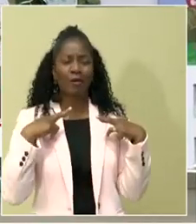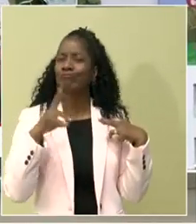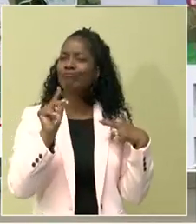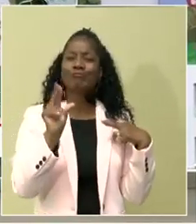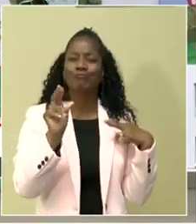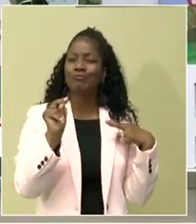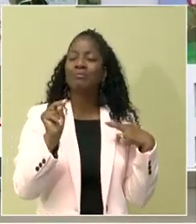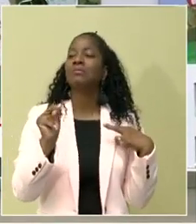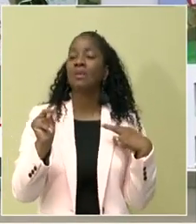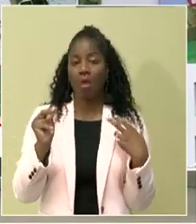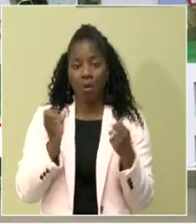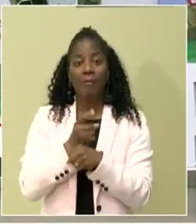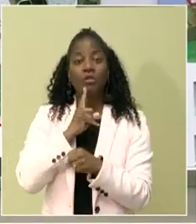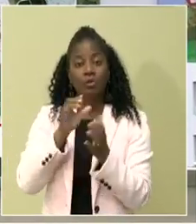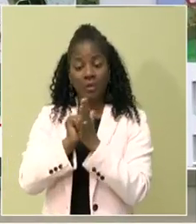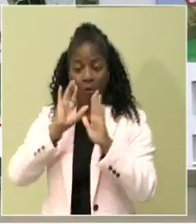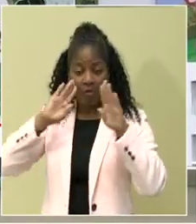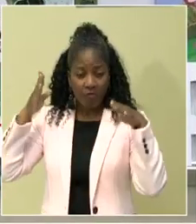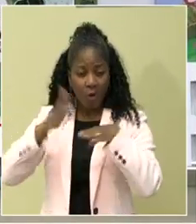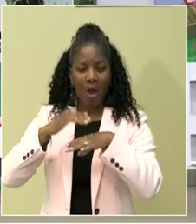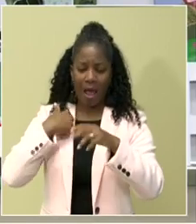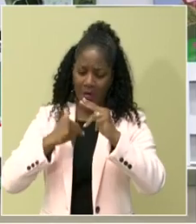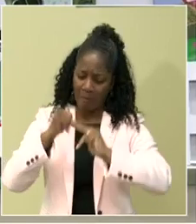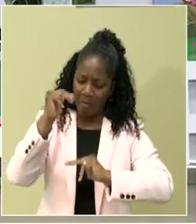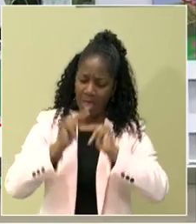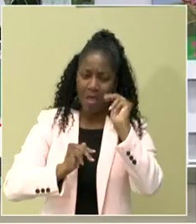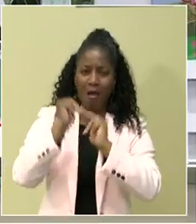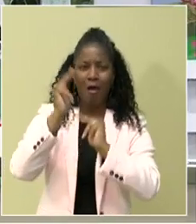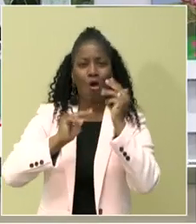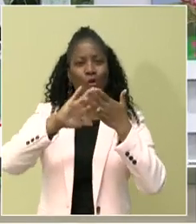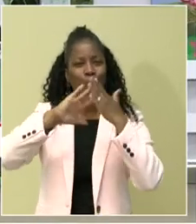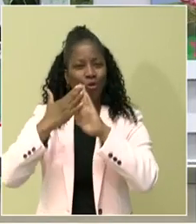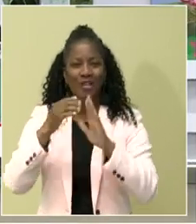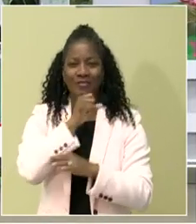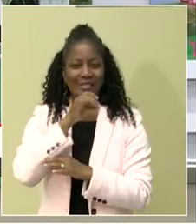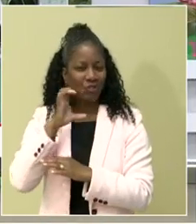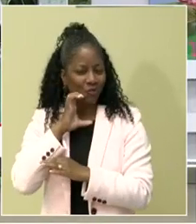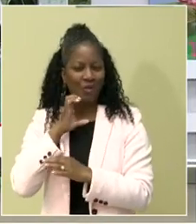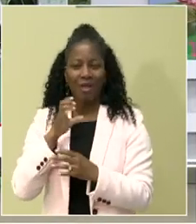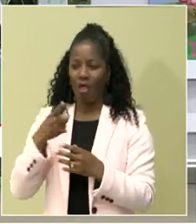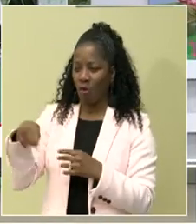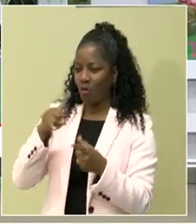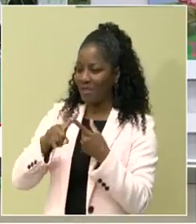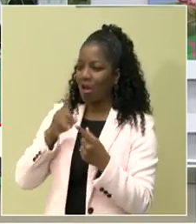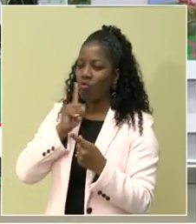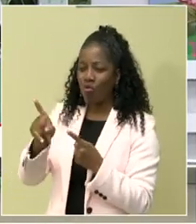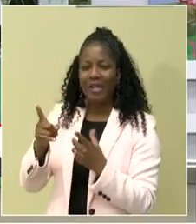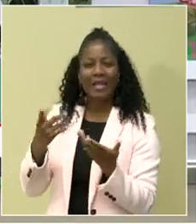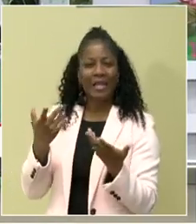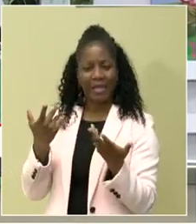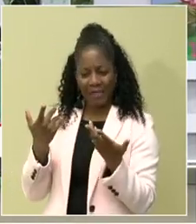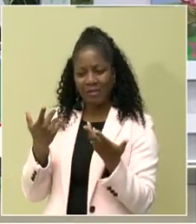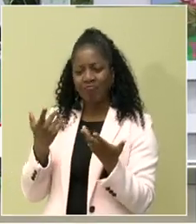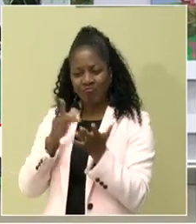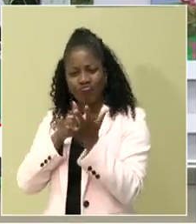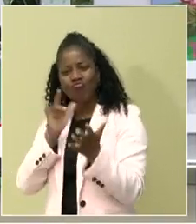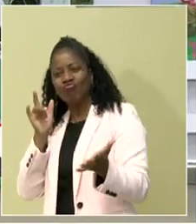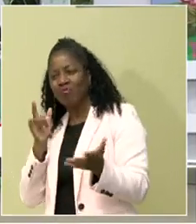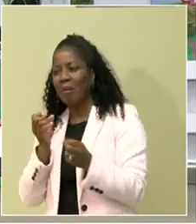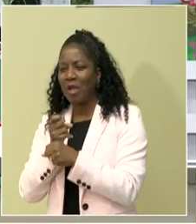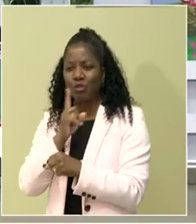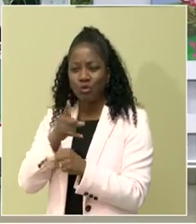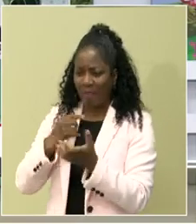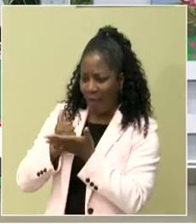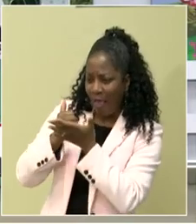very focused on how to build that community of seniors that are giving back meaningfully, engaging in meaningful